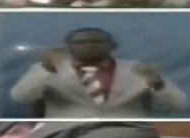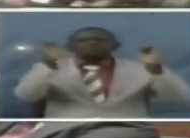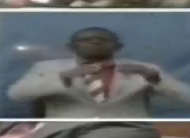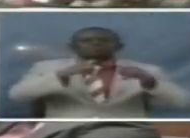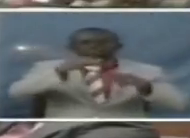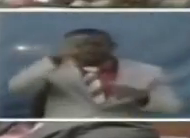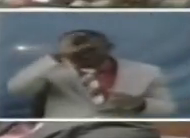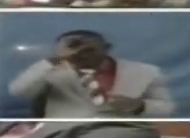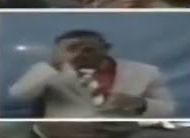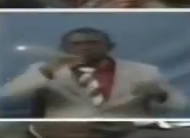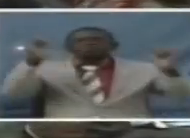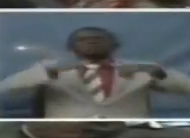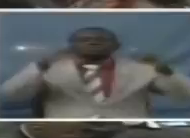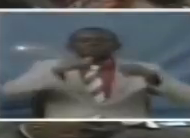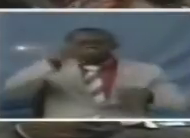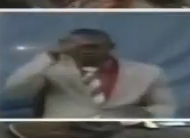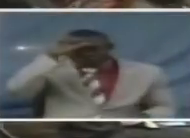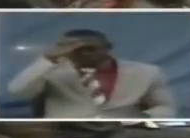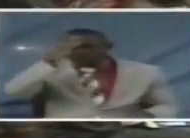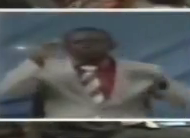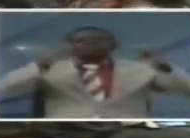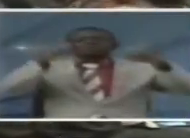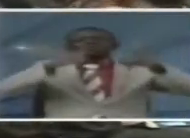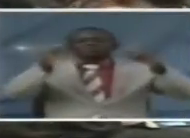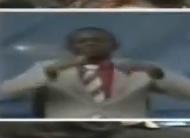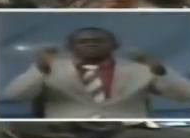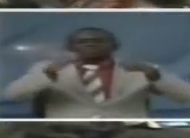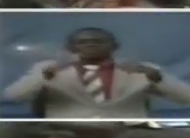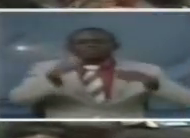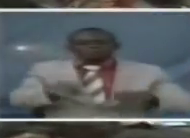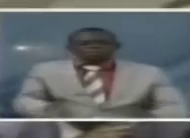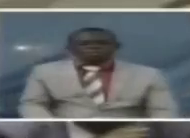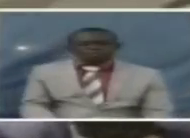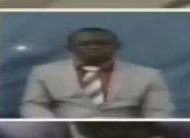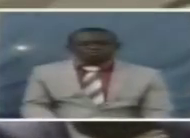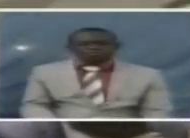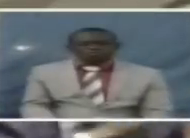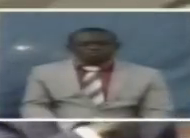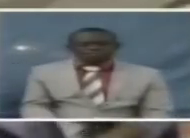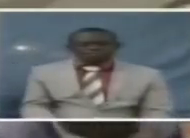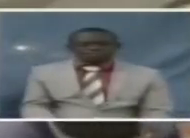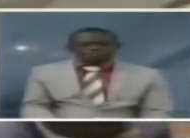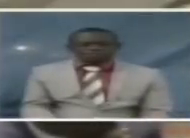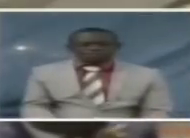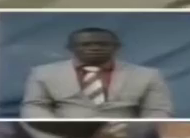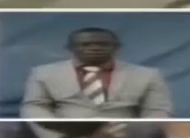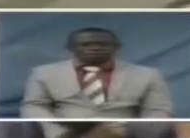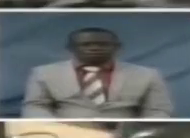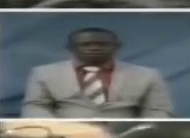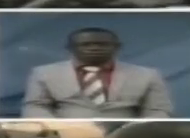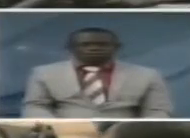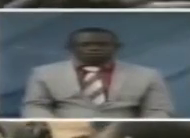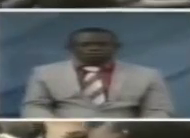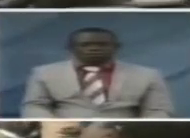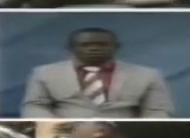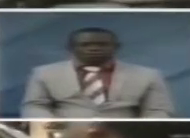His Excellency Mr. Edgar Chagwa Lungu.